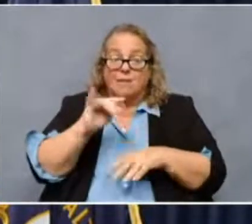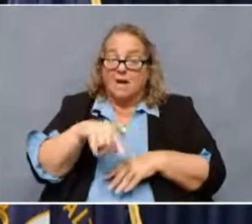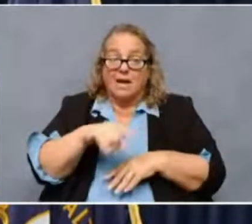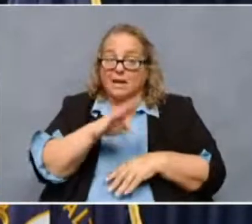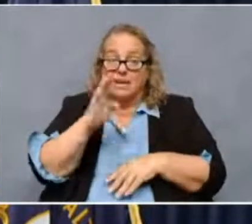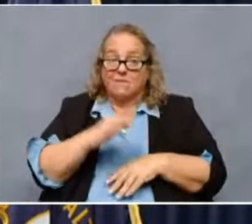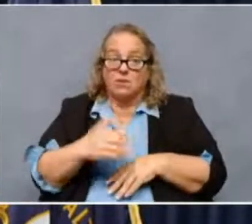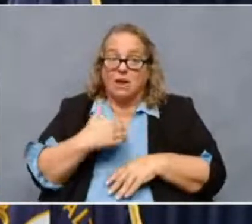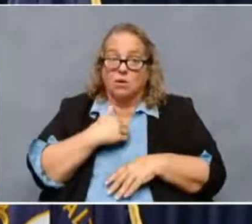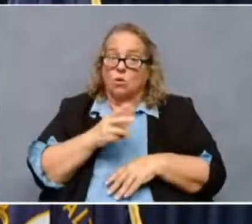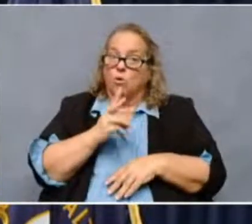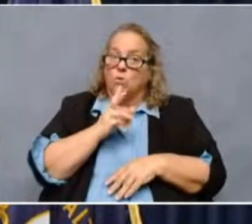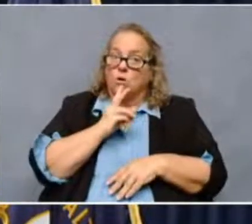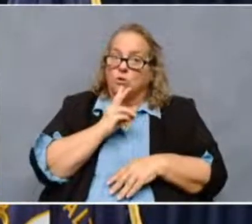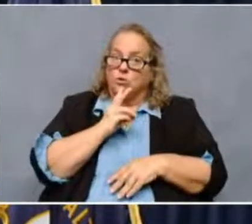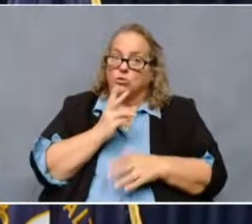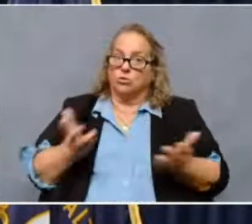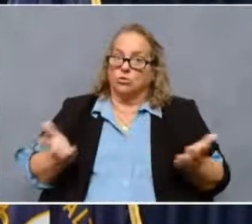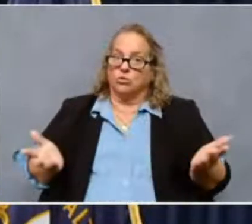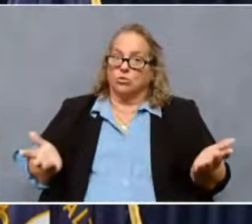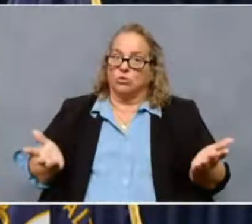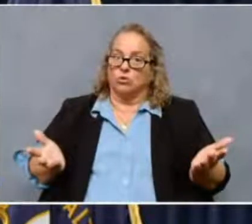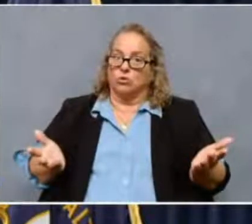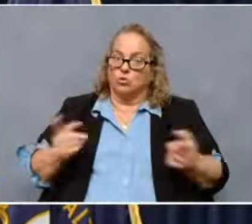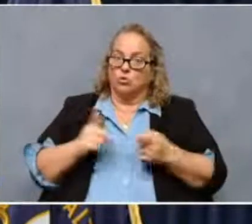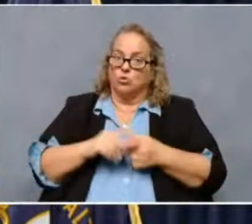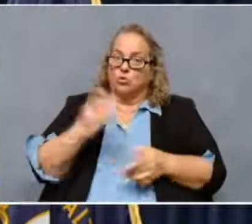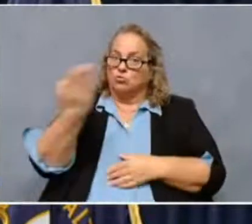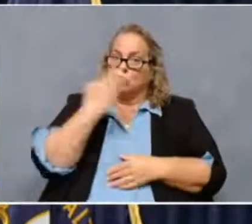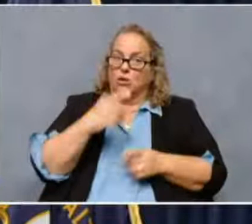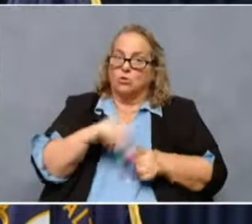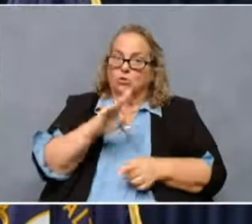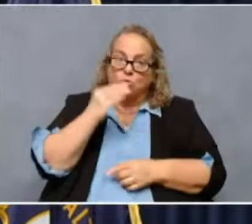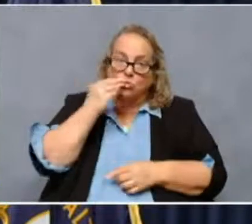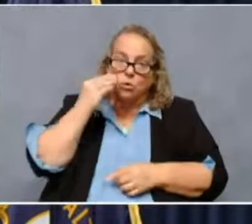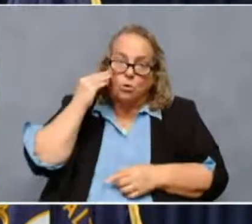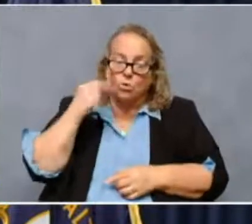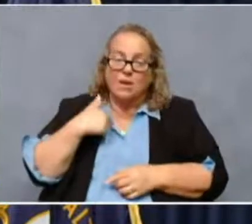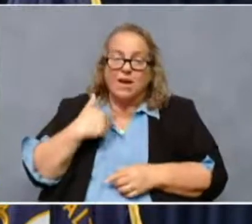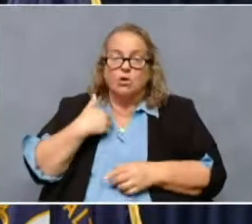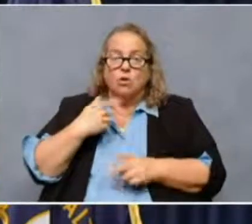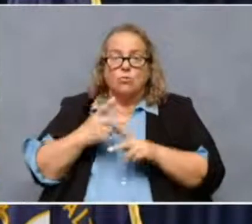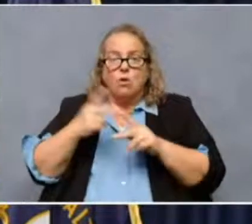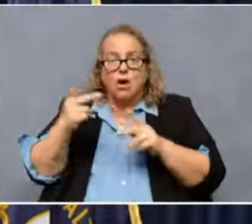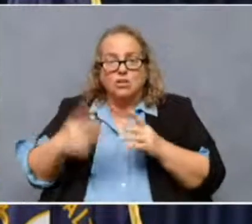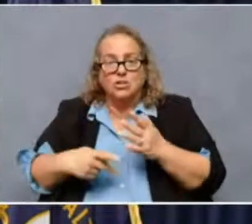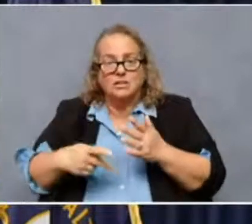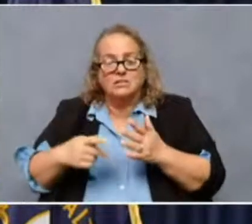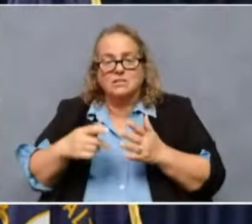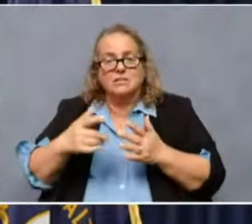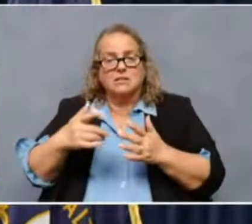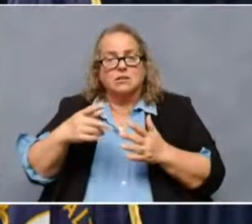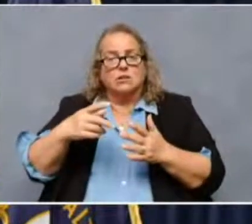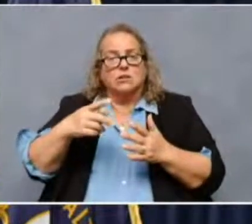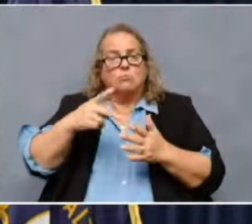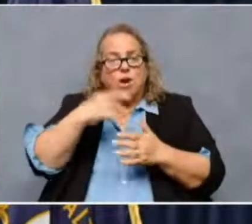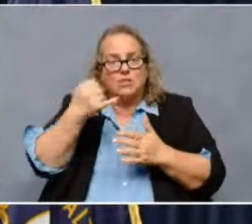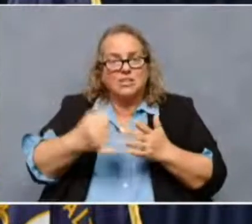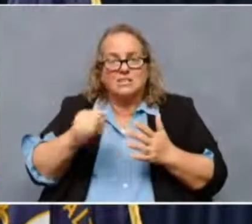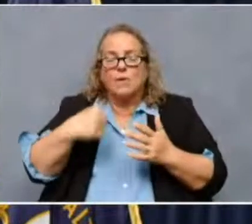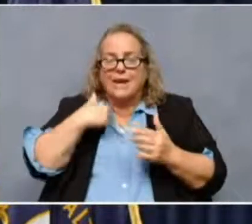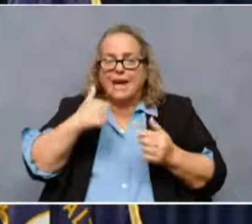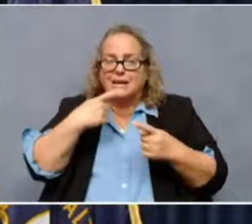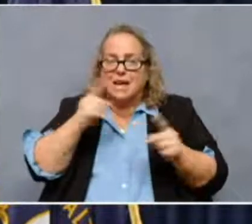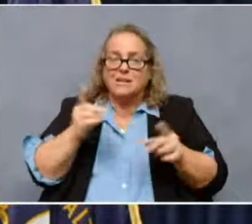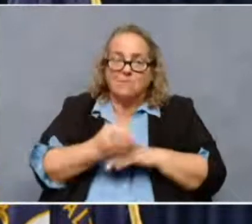water directly to their home. We have projects that we're able to announce afterwards because they can rely that there will